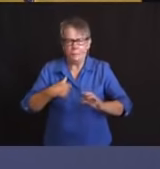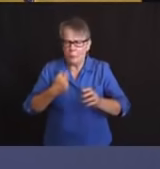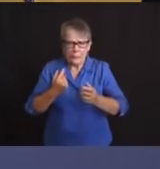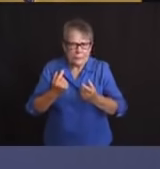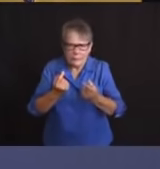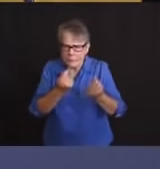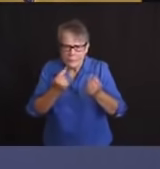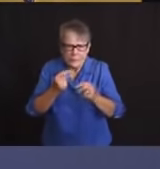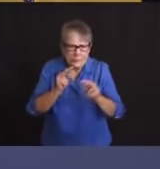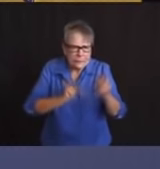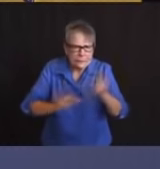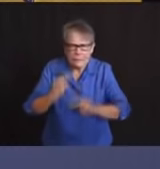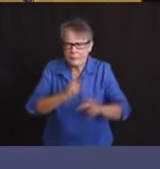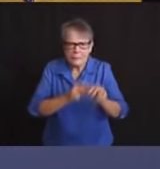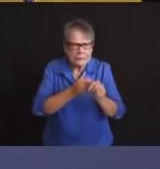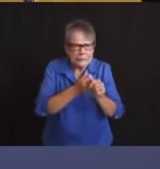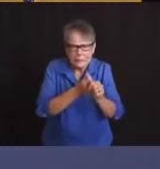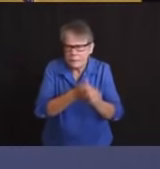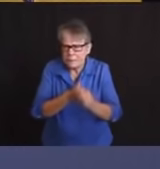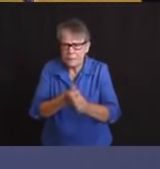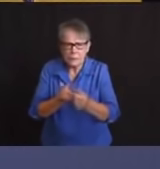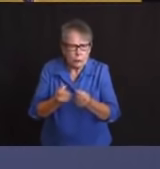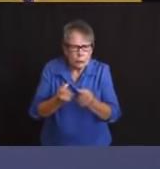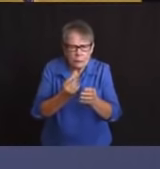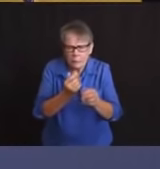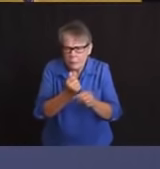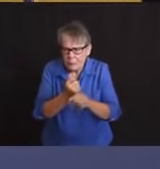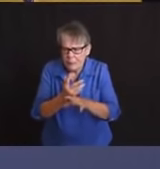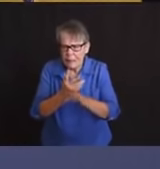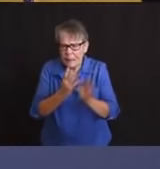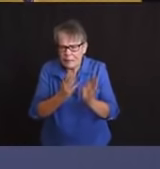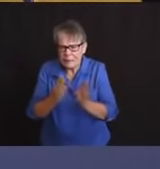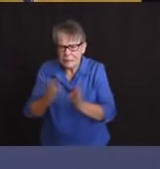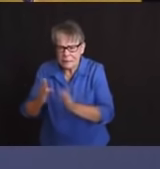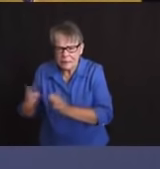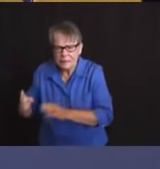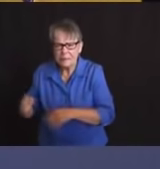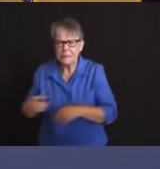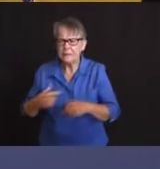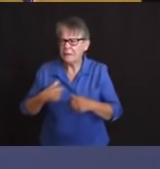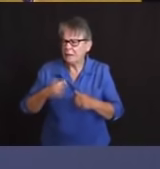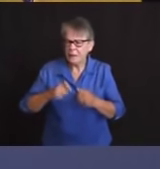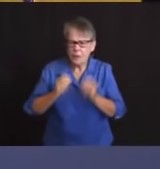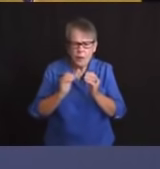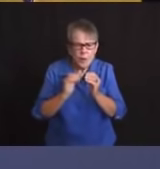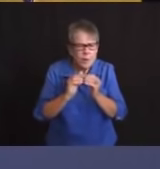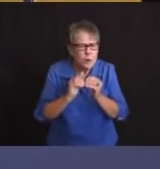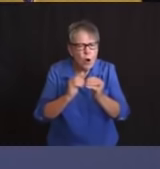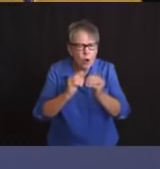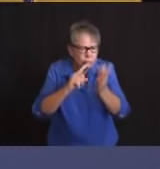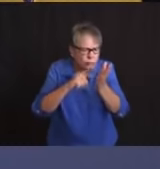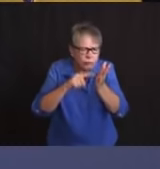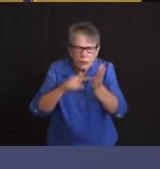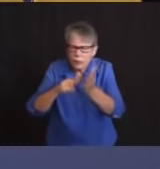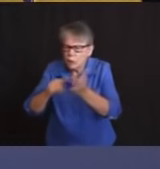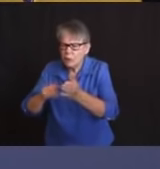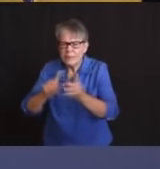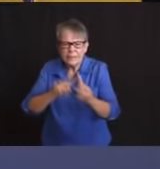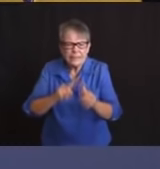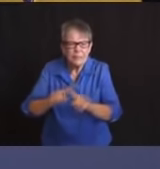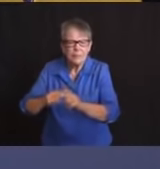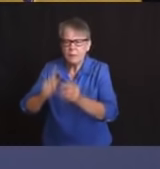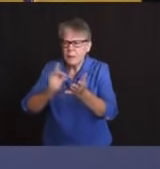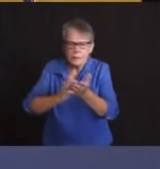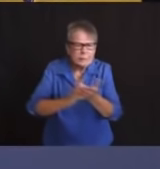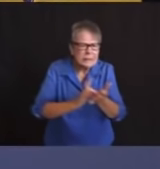God willing, not a forever state we're in. This is a period of time, and hopefully we've got enough of a bridge to get us to that